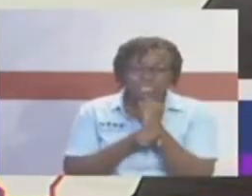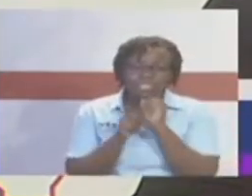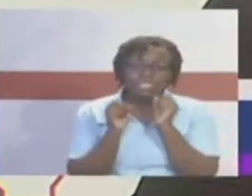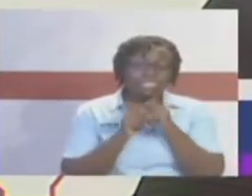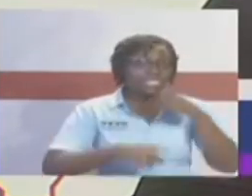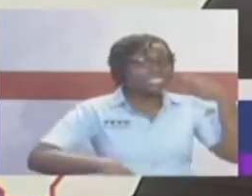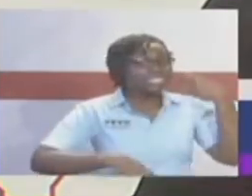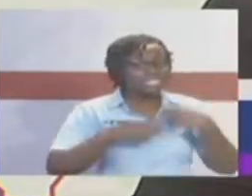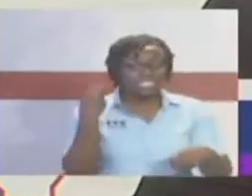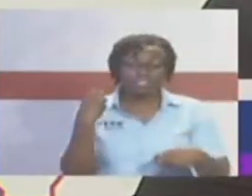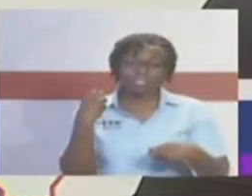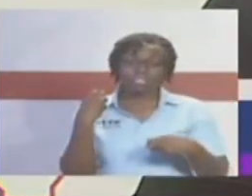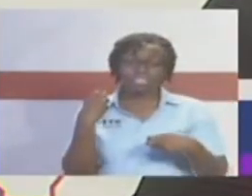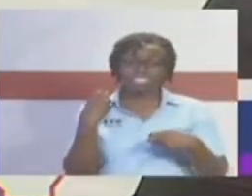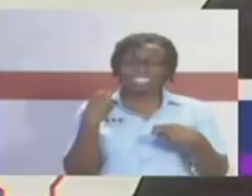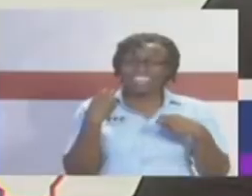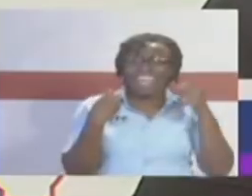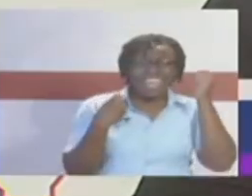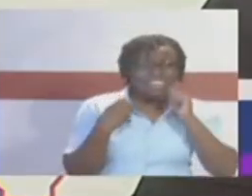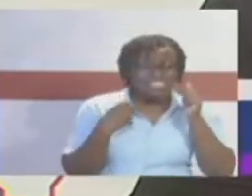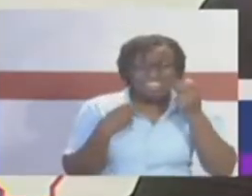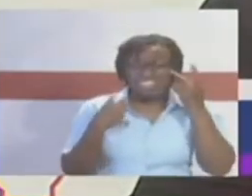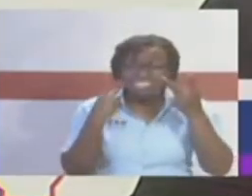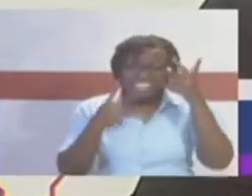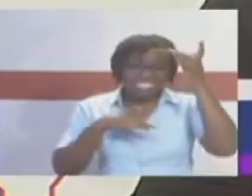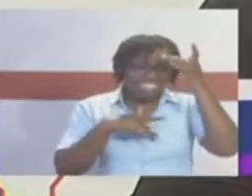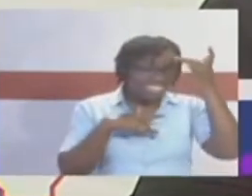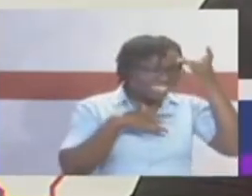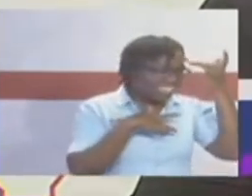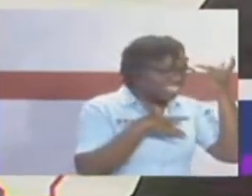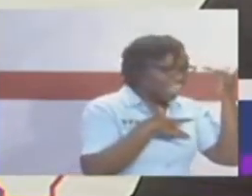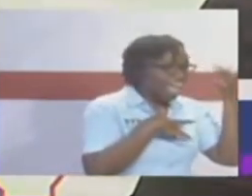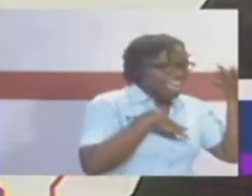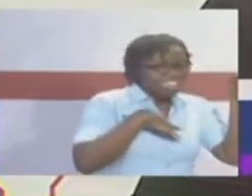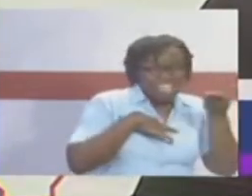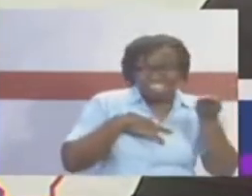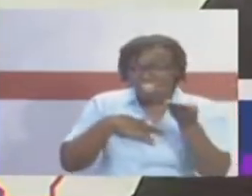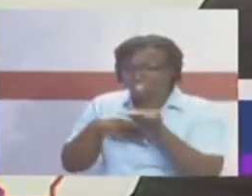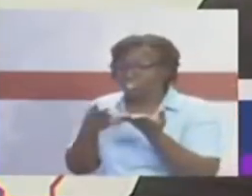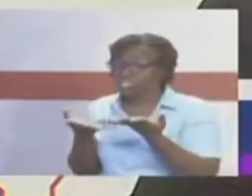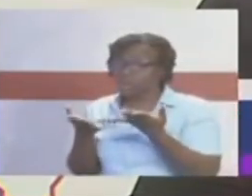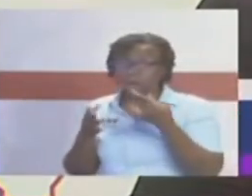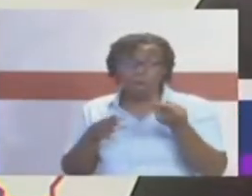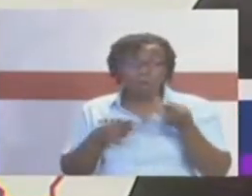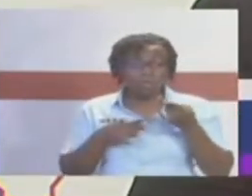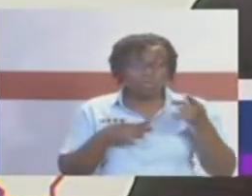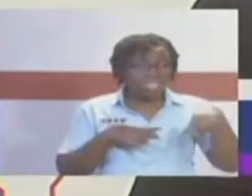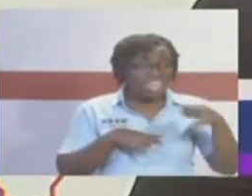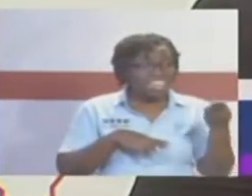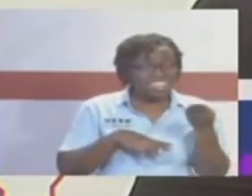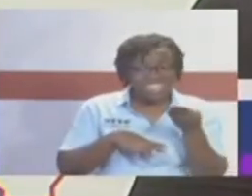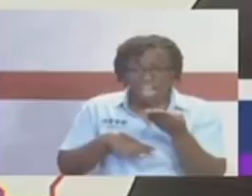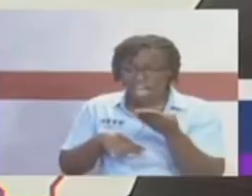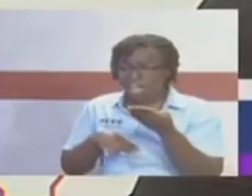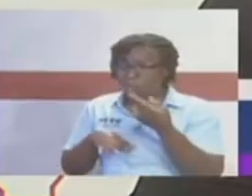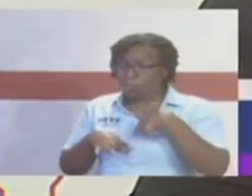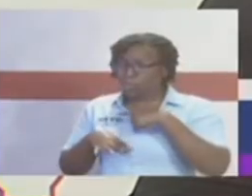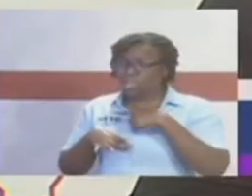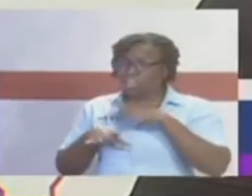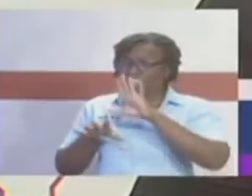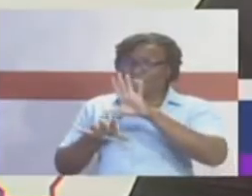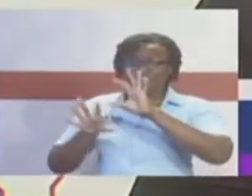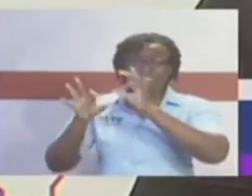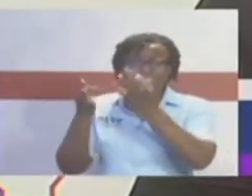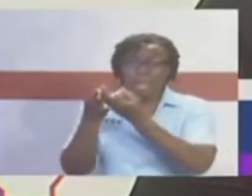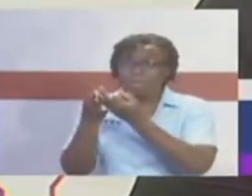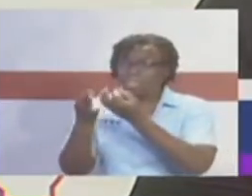with sickness and death on a daily basis. Delivering bad news is tough, and doing it over the phone, where you are